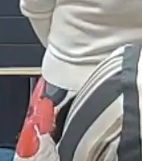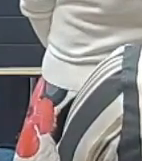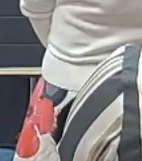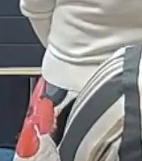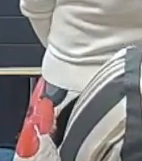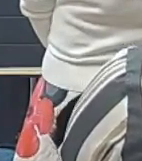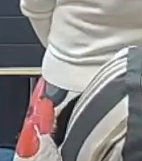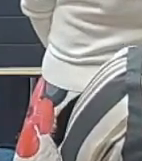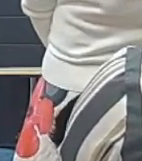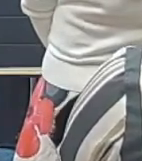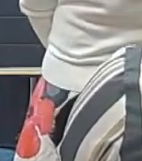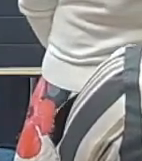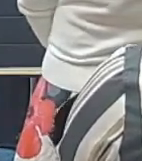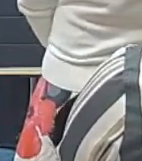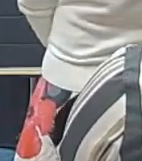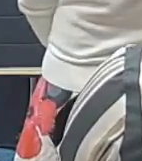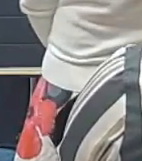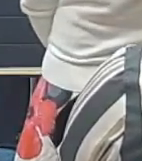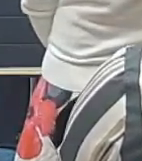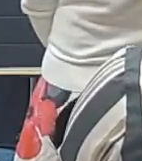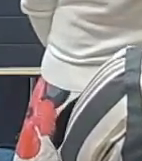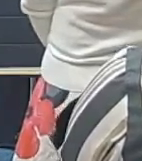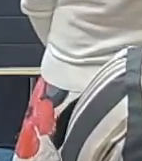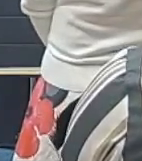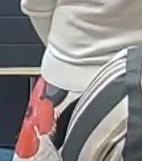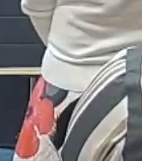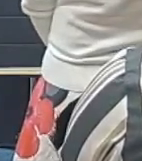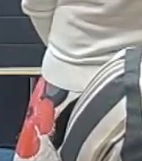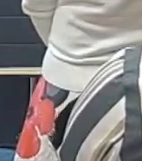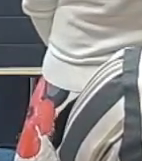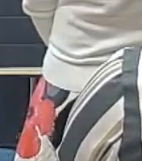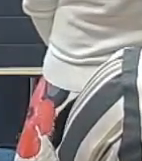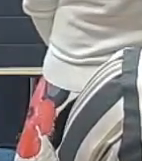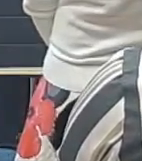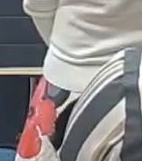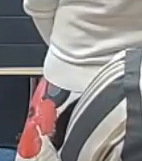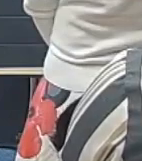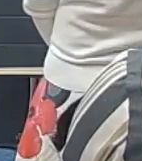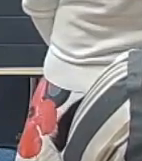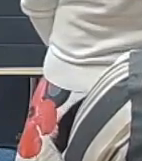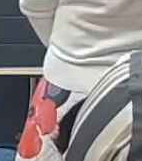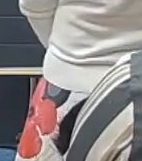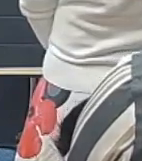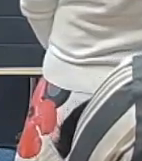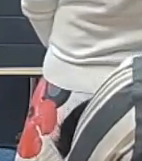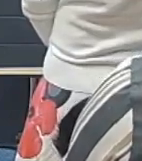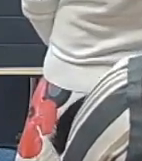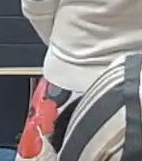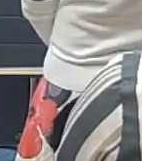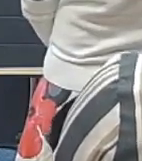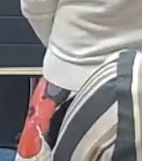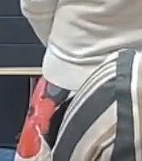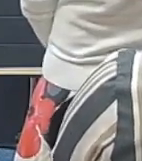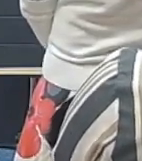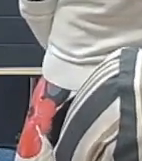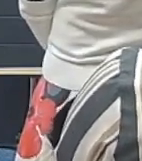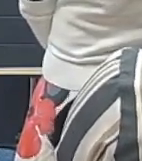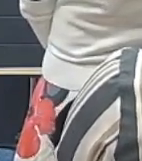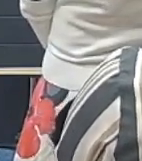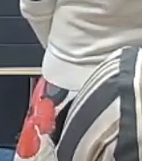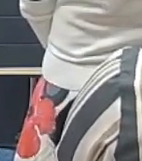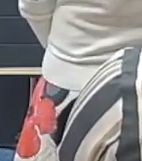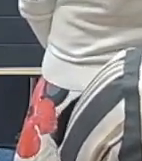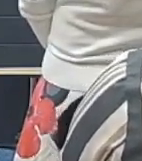It is with great joy that we do this. For the church, for us, for the teachers, it's a great